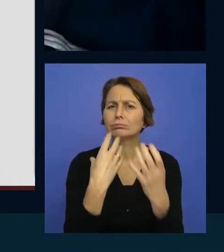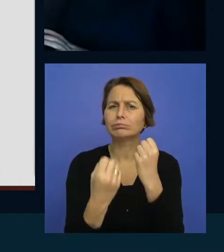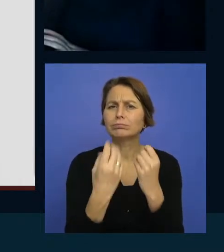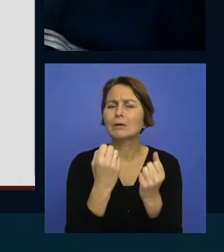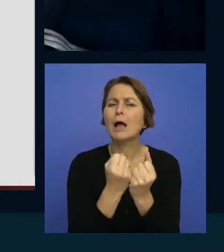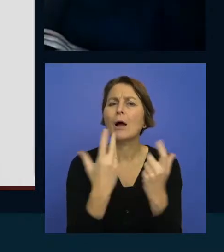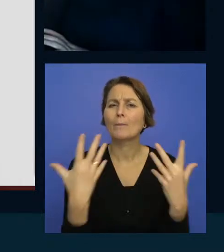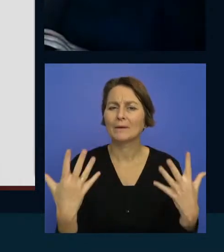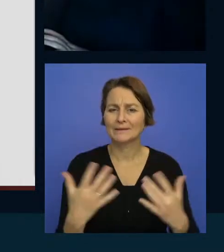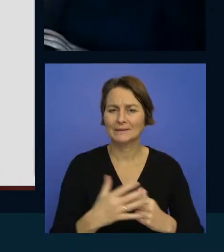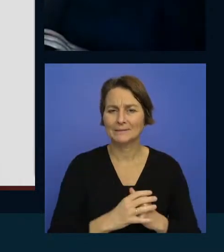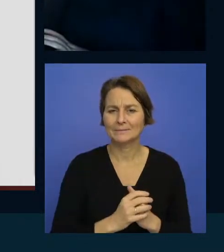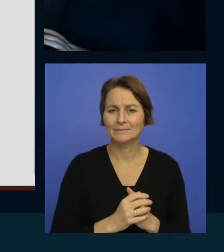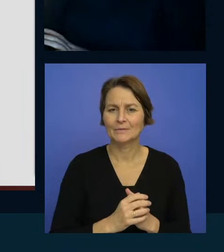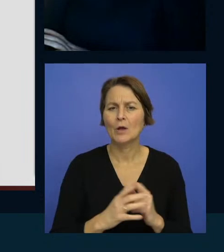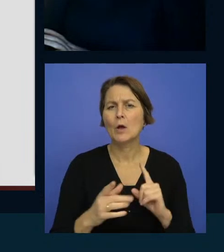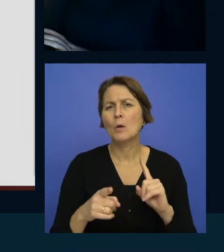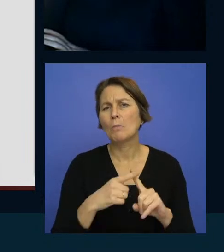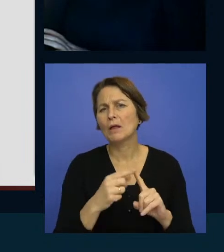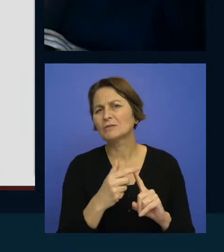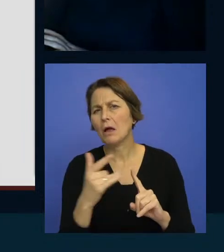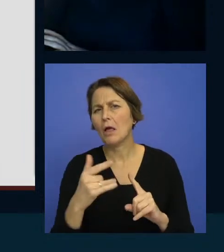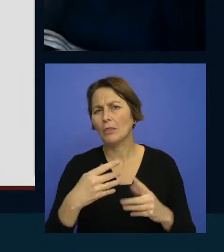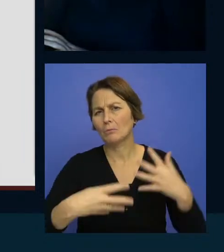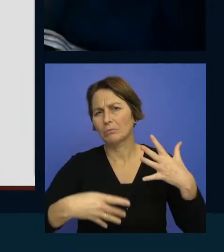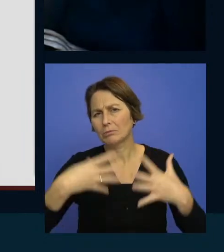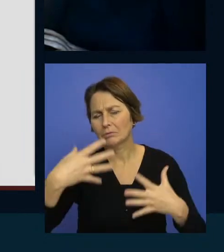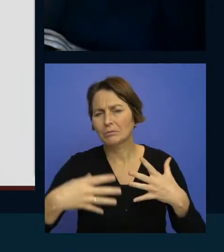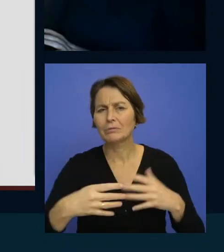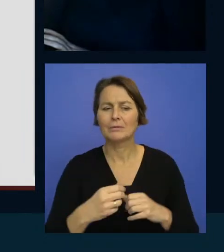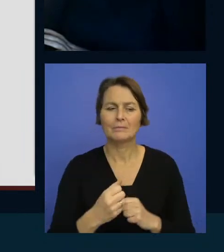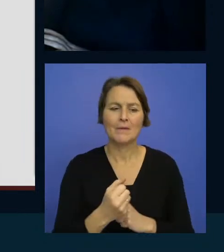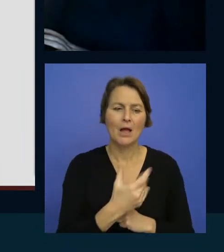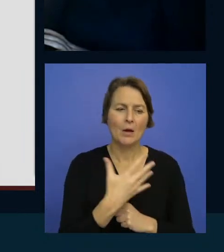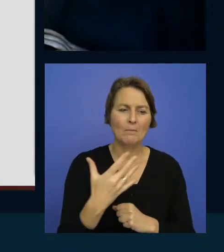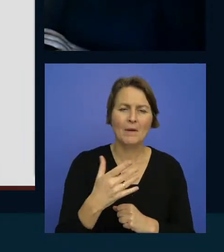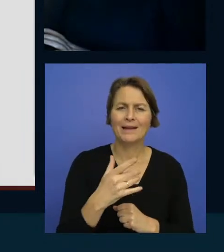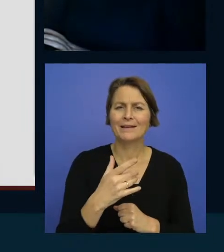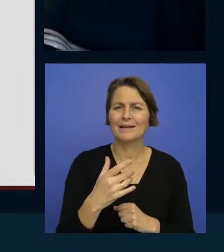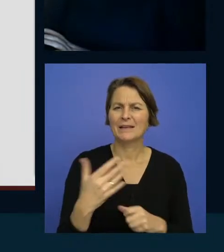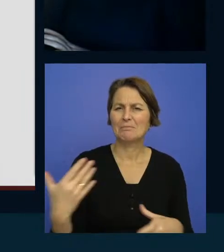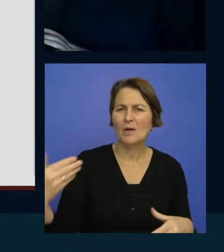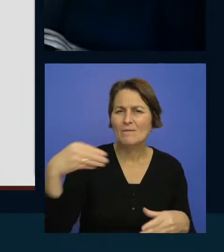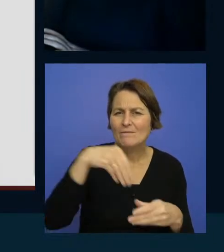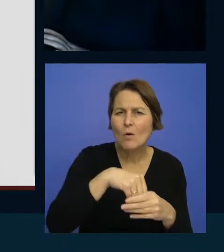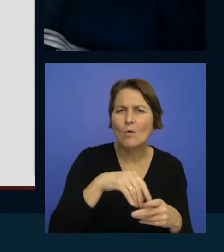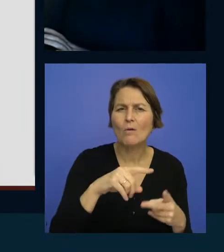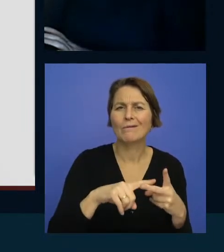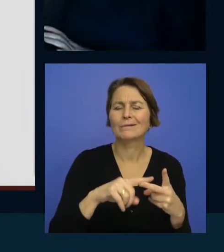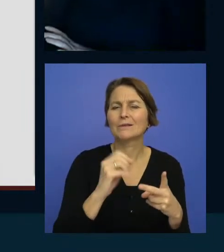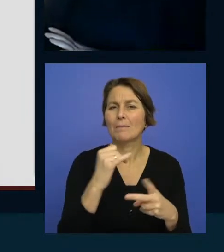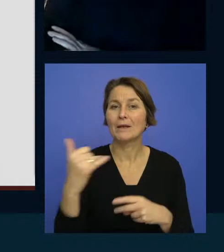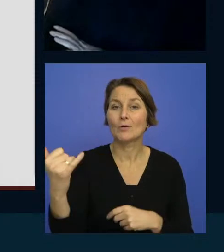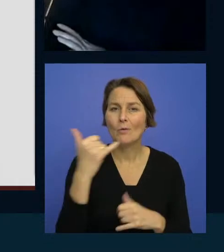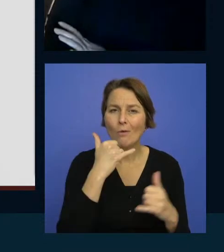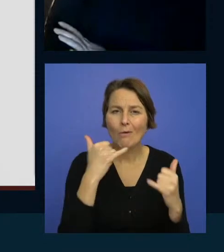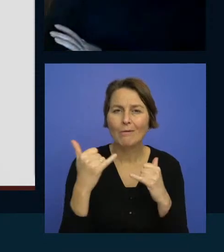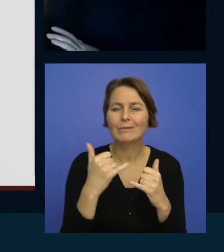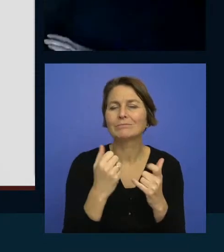and a couple of other stats here. Total meeting participants, call participants, and so on.